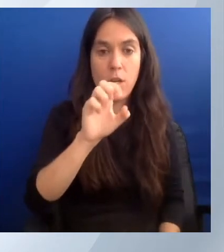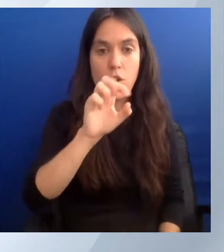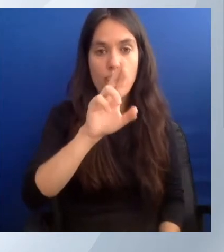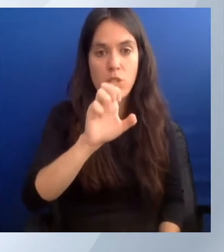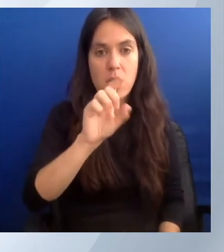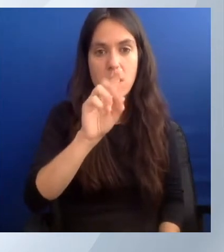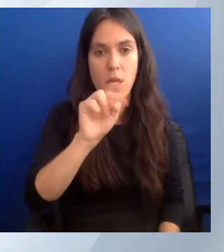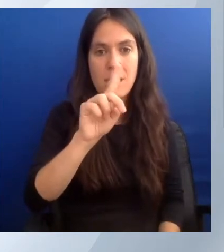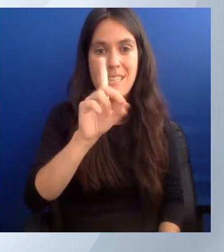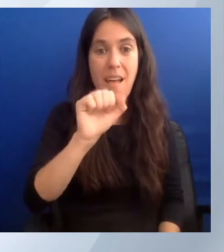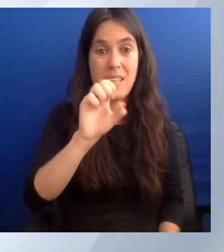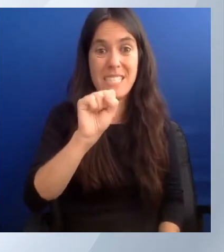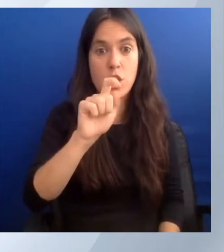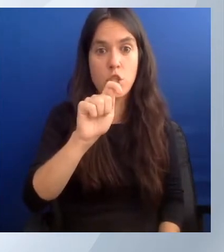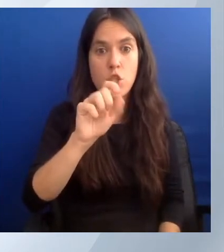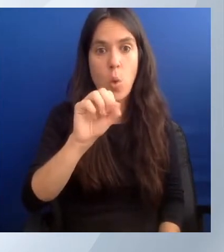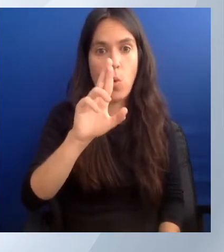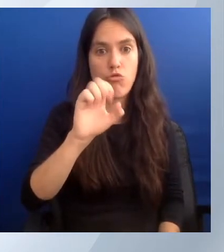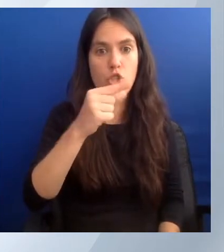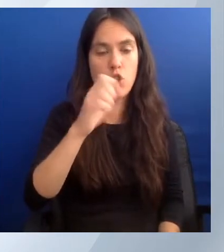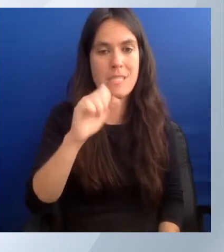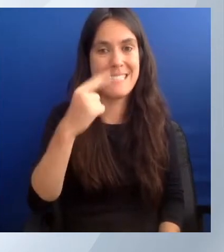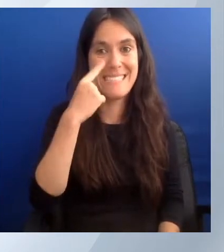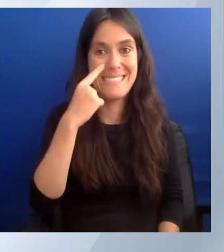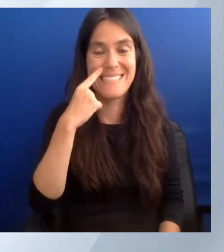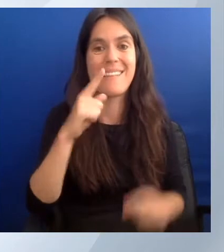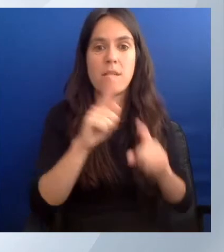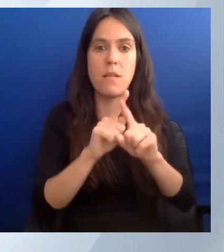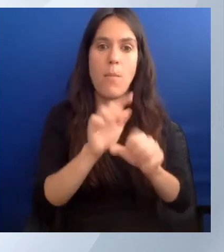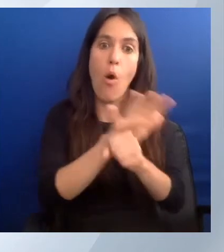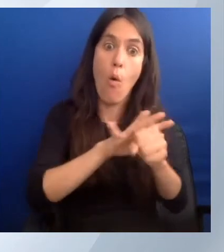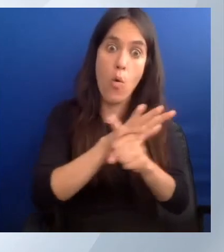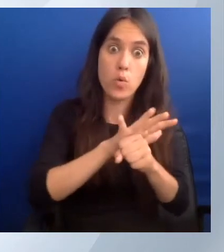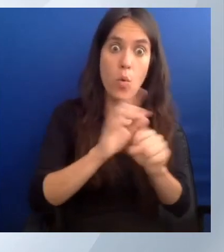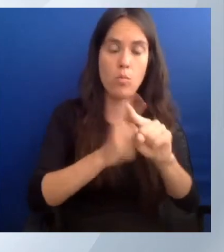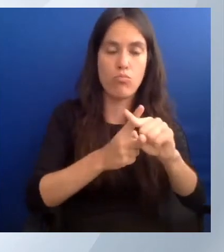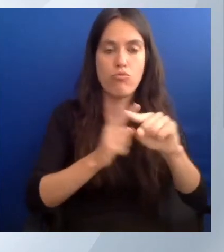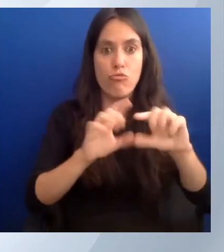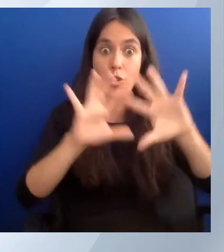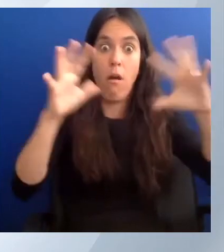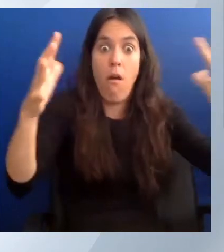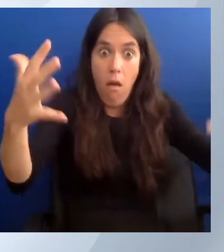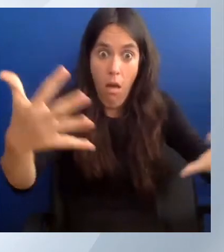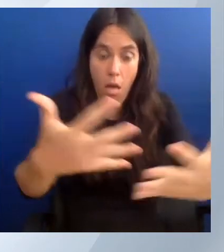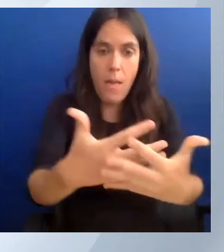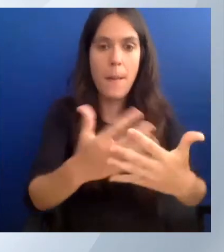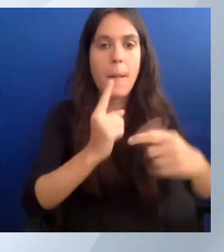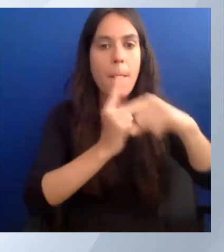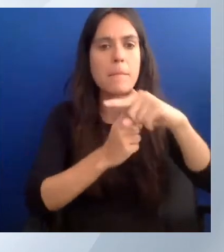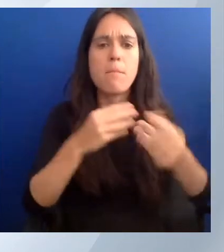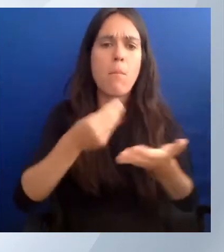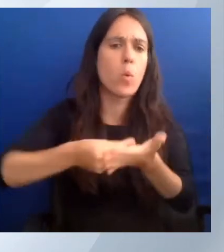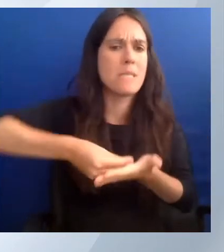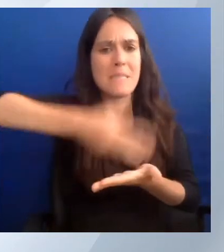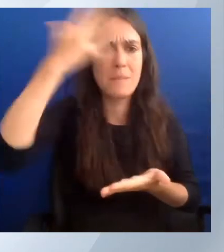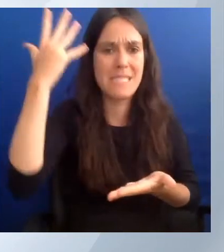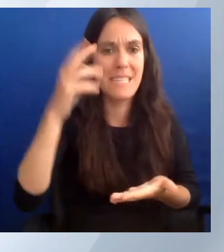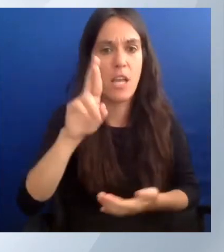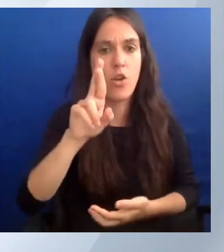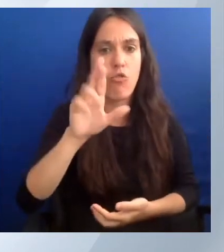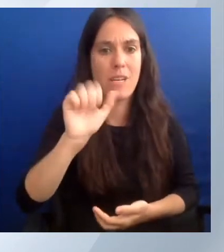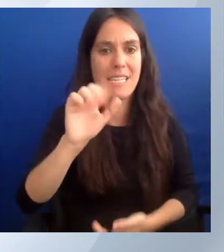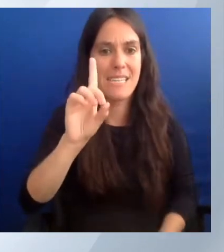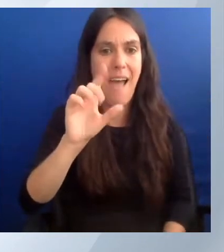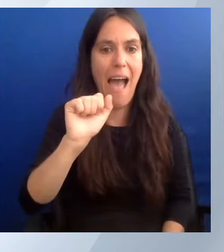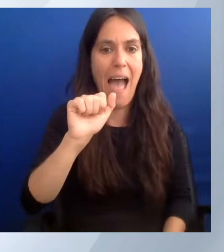is redundant across zones and regions. And finally, the most expensive is your read access